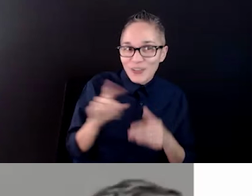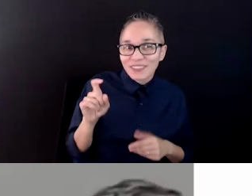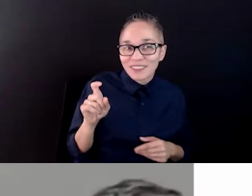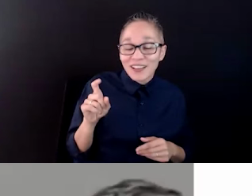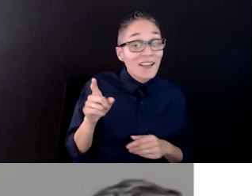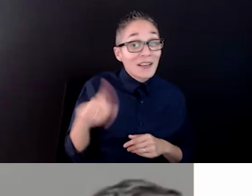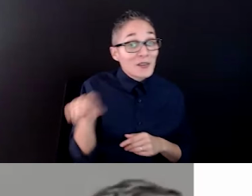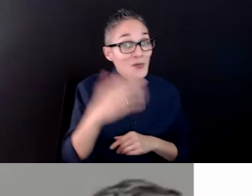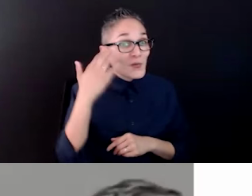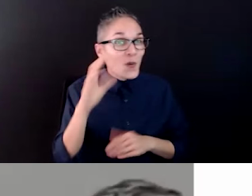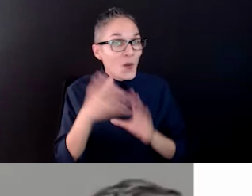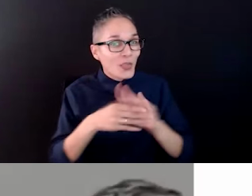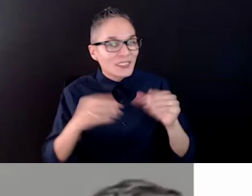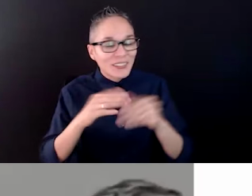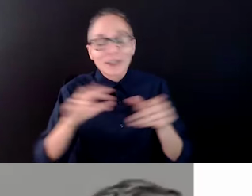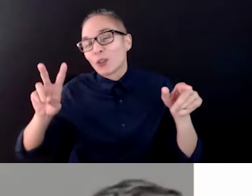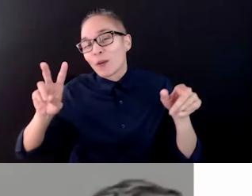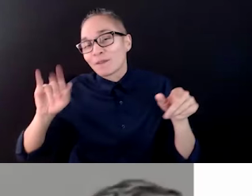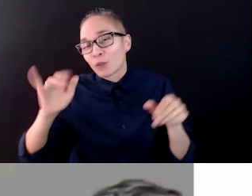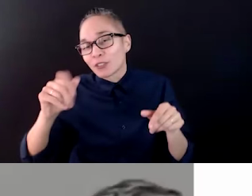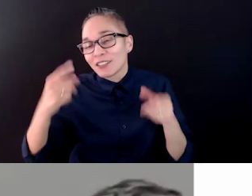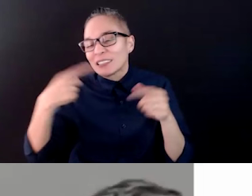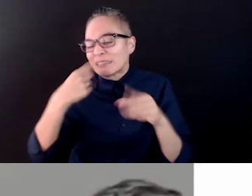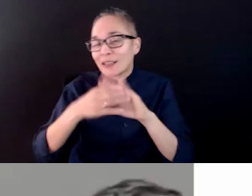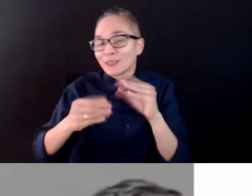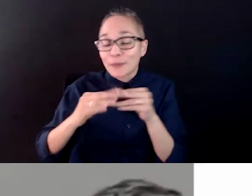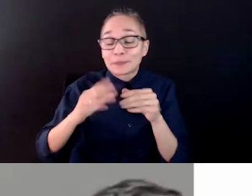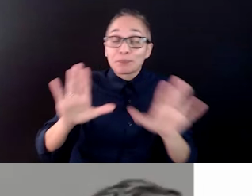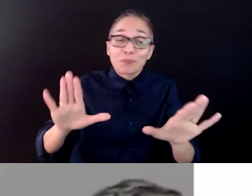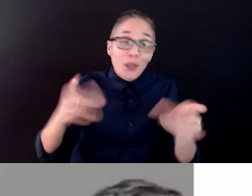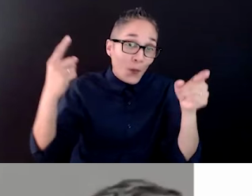for those people who don't know it. Okay, so what happened was.